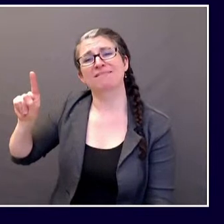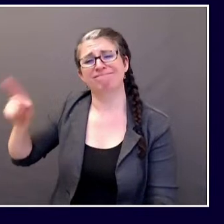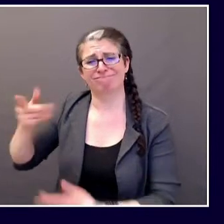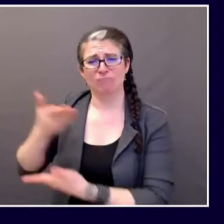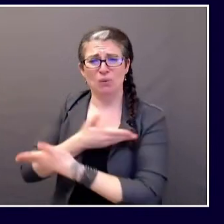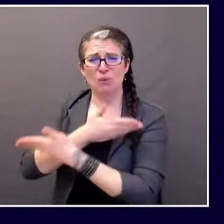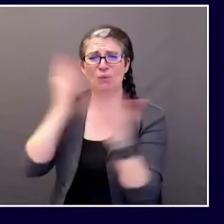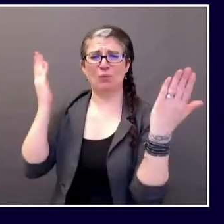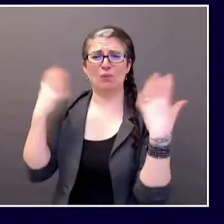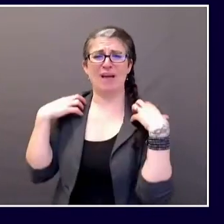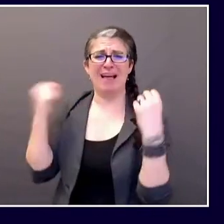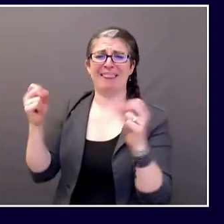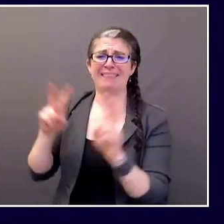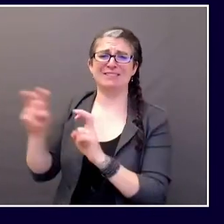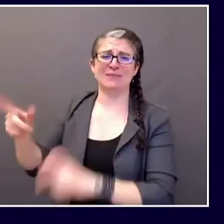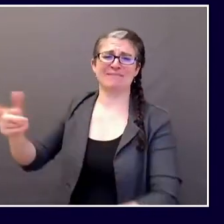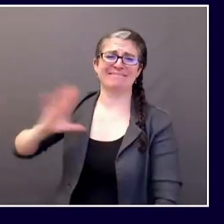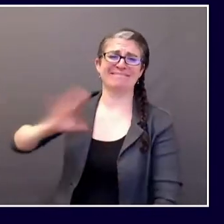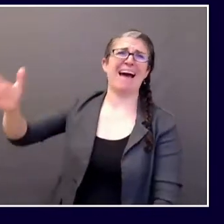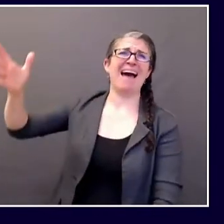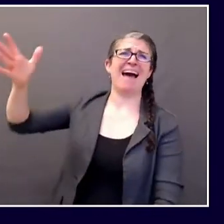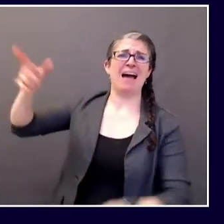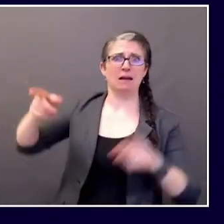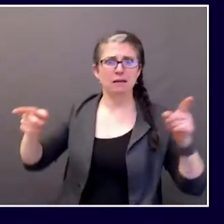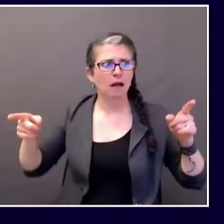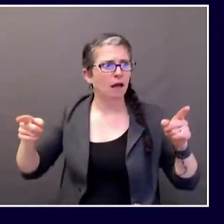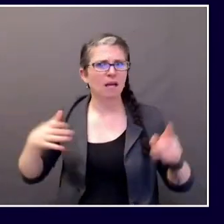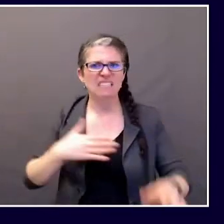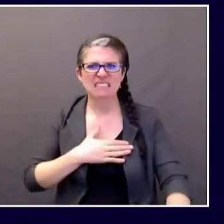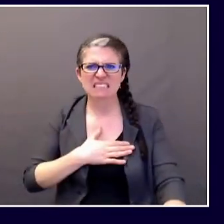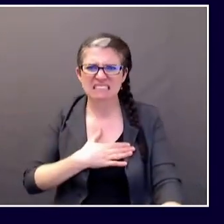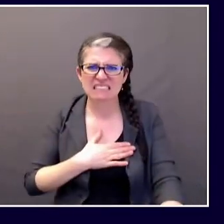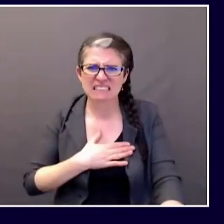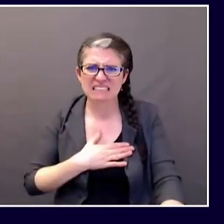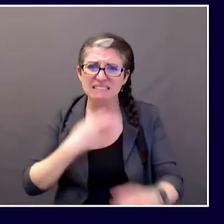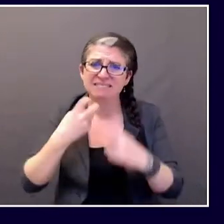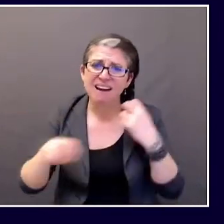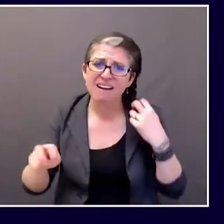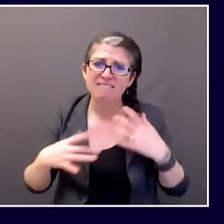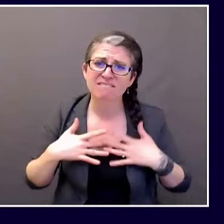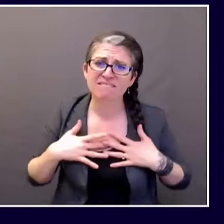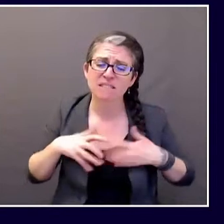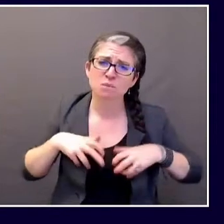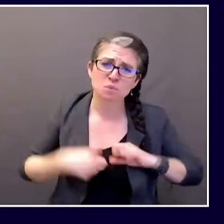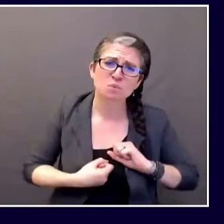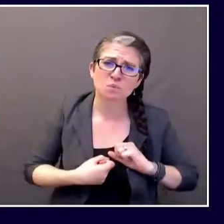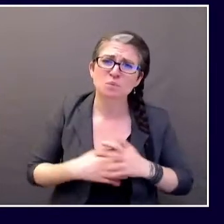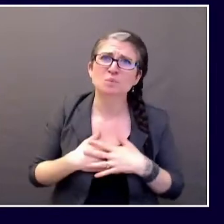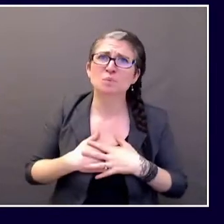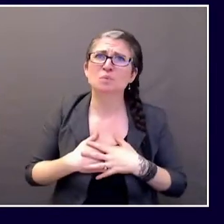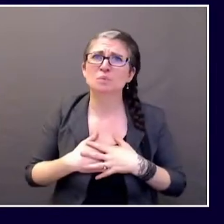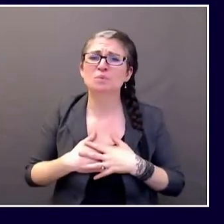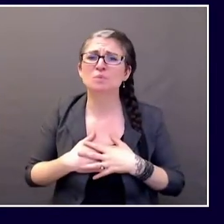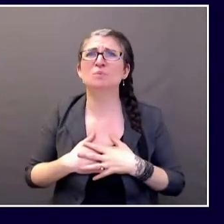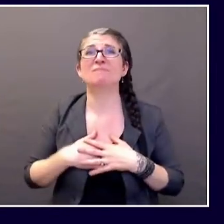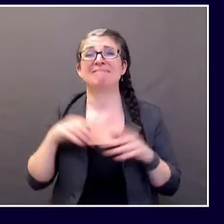a disconnect in a pandemic, a challenge of doing public health, which we are charged with, versus private health.